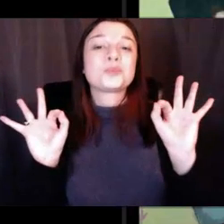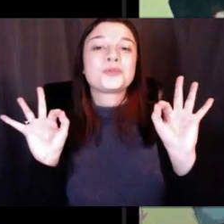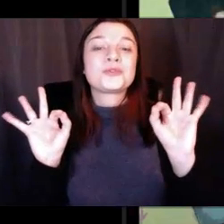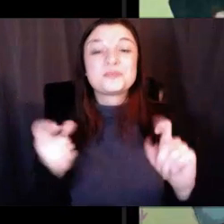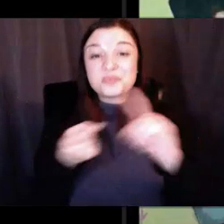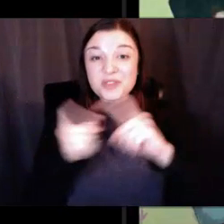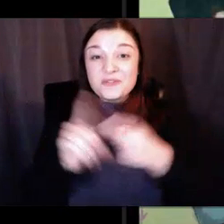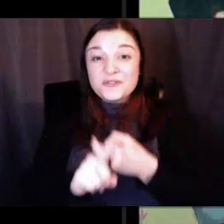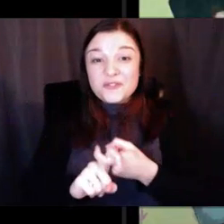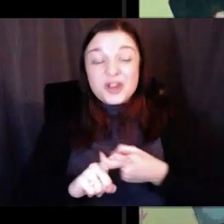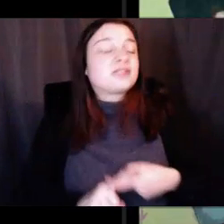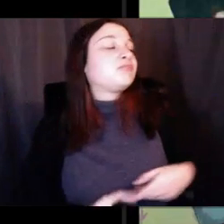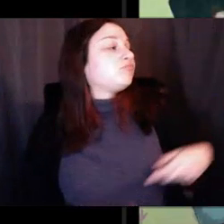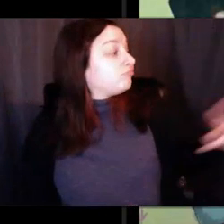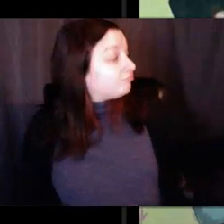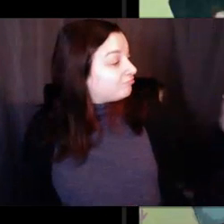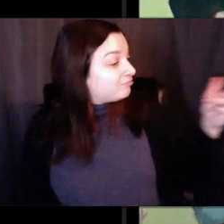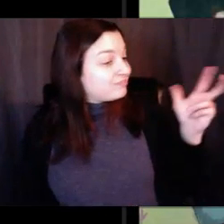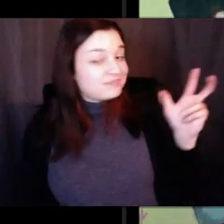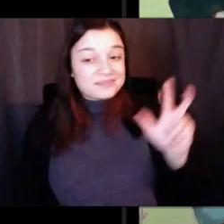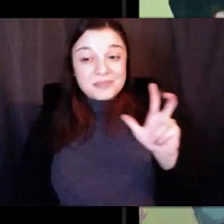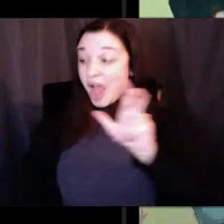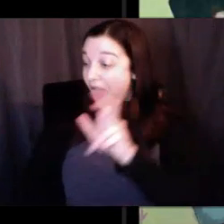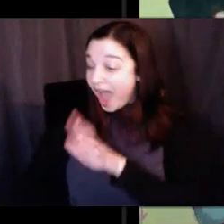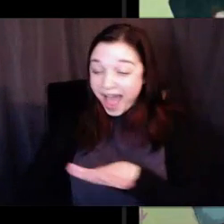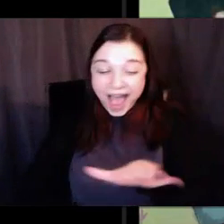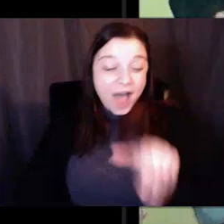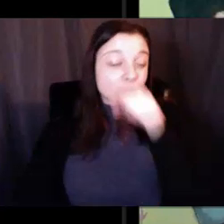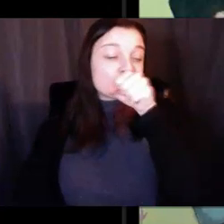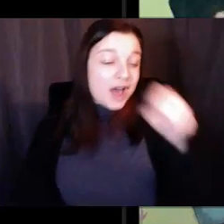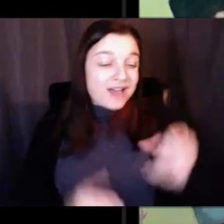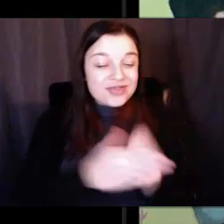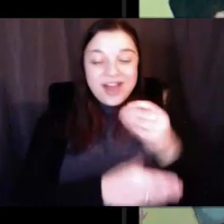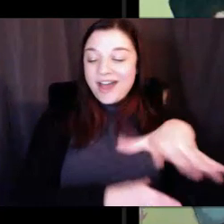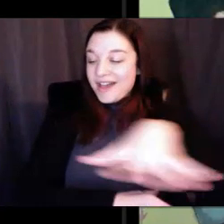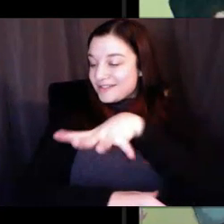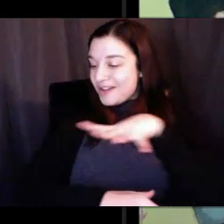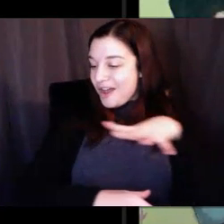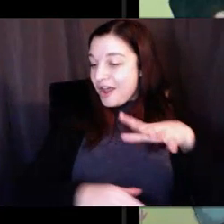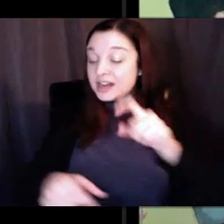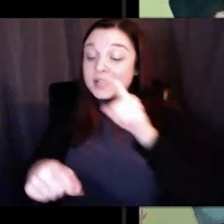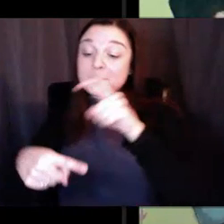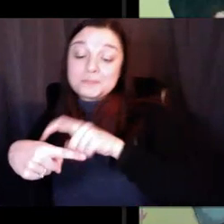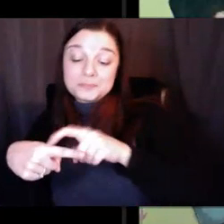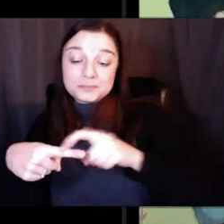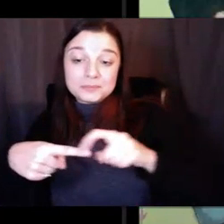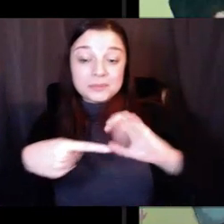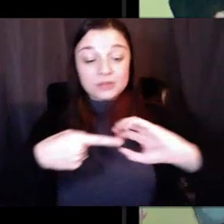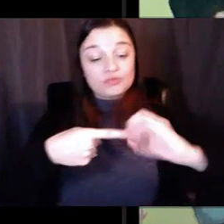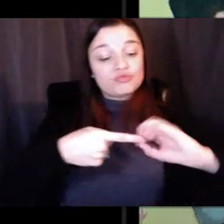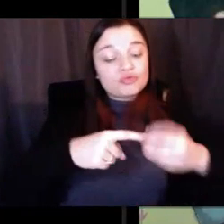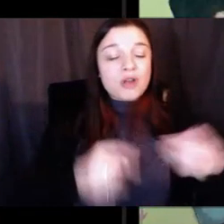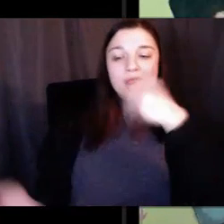Lola's friends love everything about her garden. They share the crunchy peas and the sweet strawberries that Mommy grew.